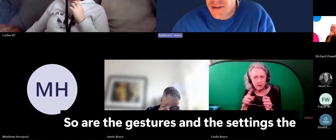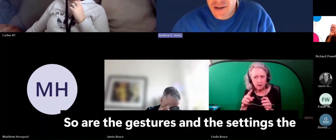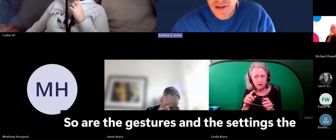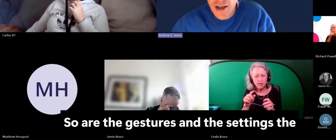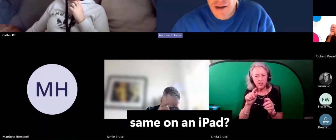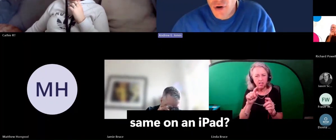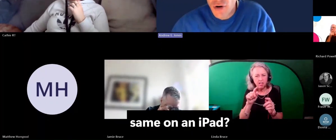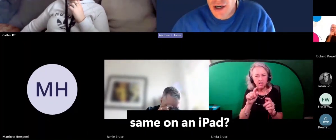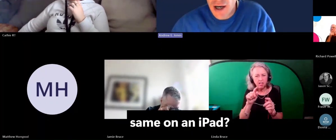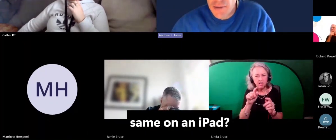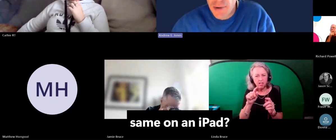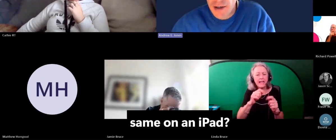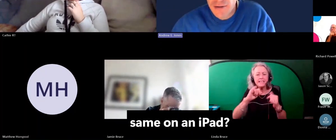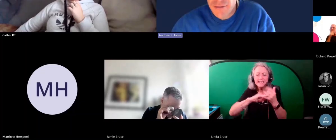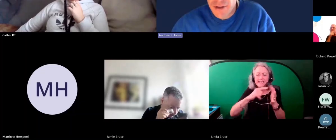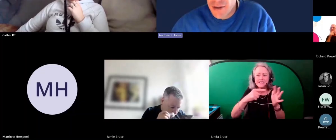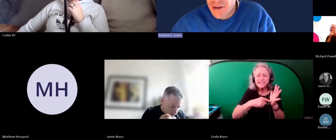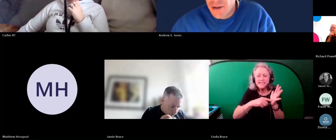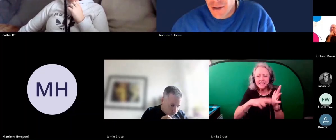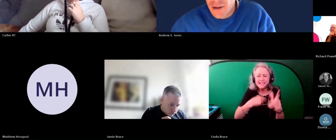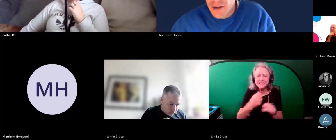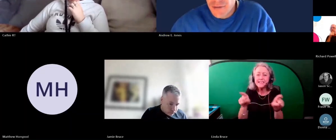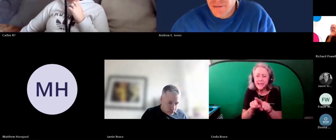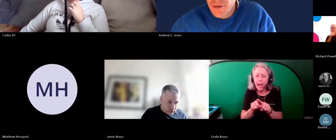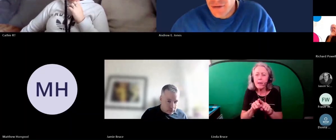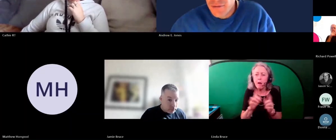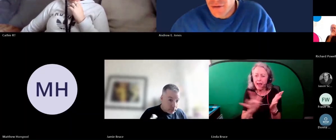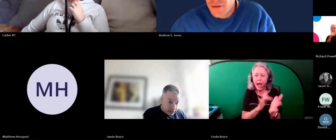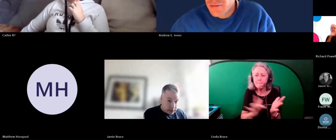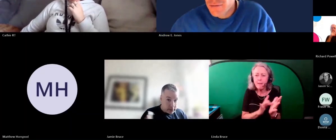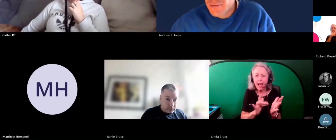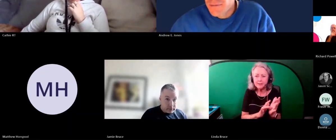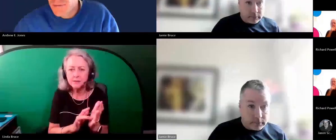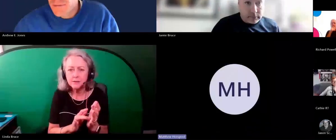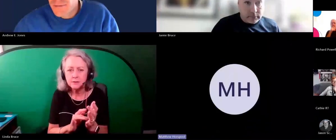and settings the same on an iPad?